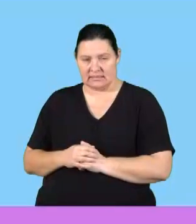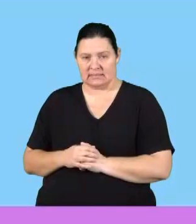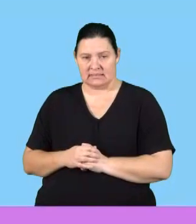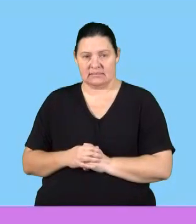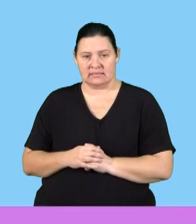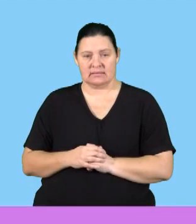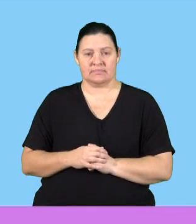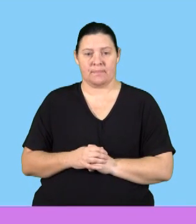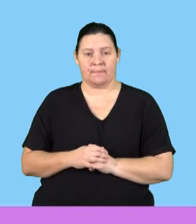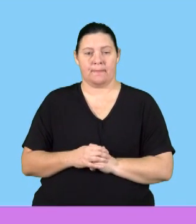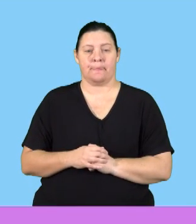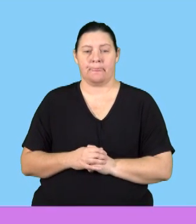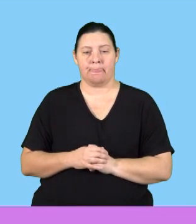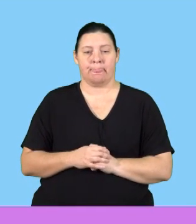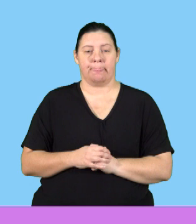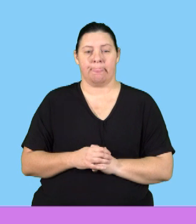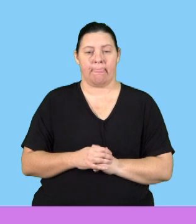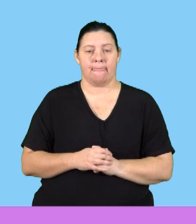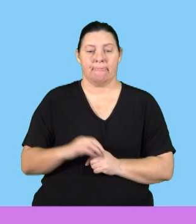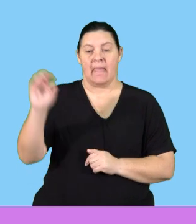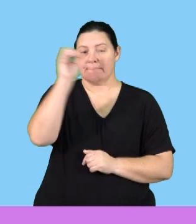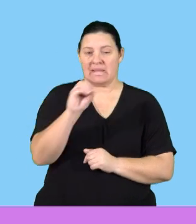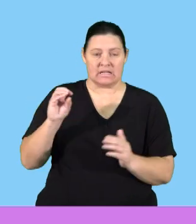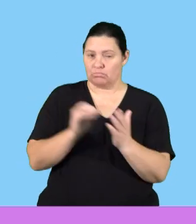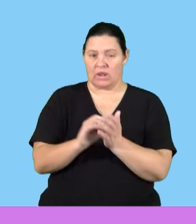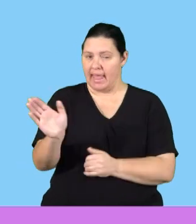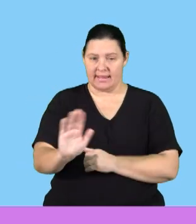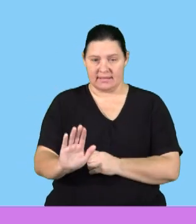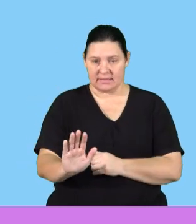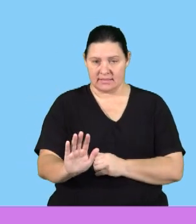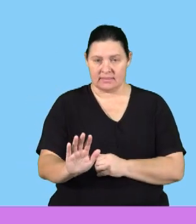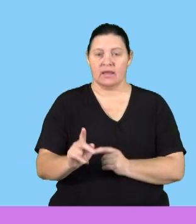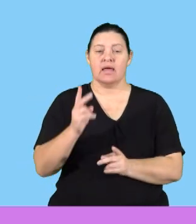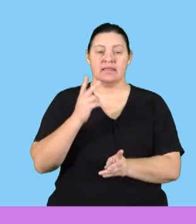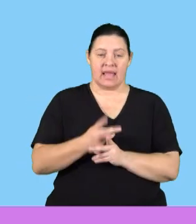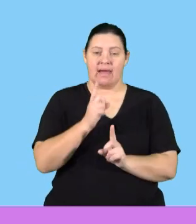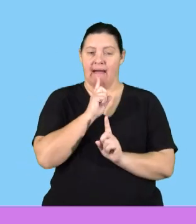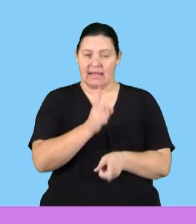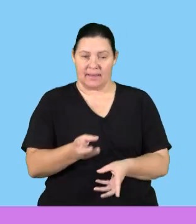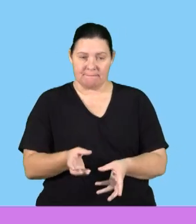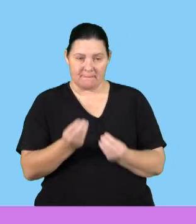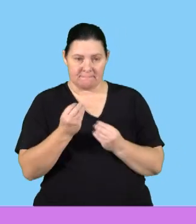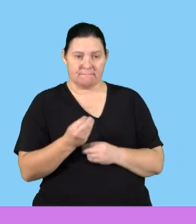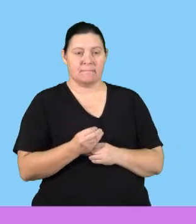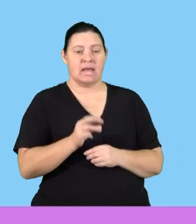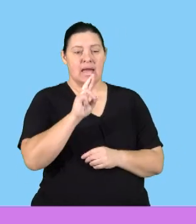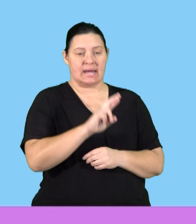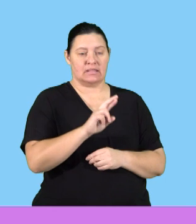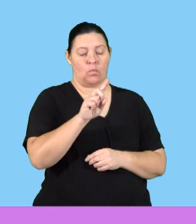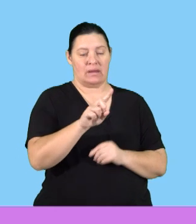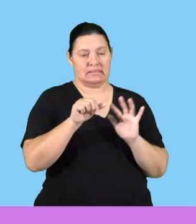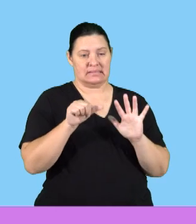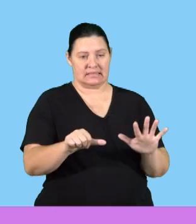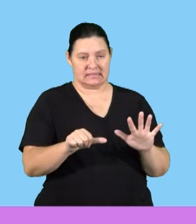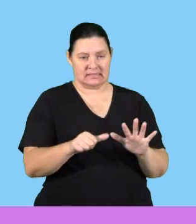you multiply it by 100. And remember not to press the percentage sign. Then the answer I got is